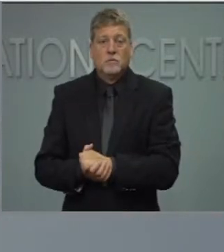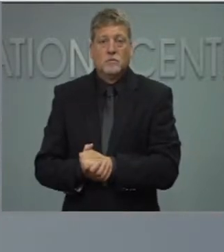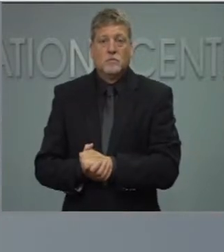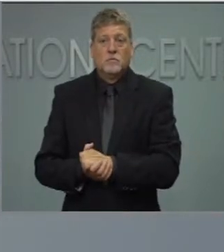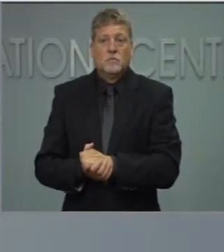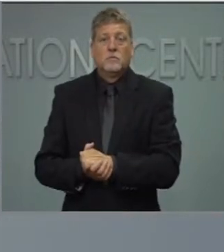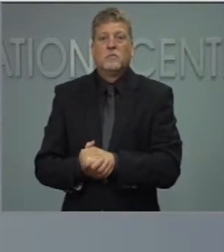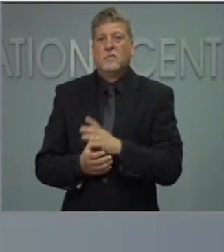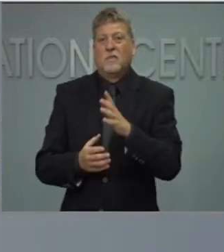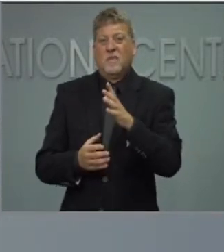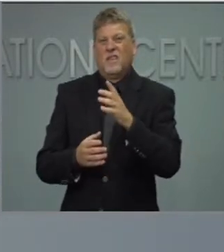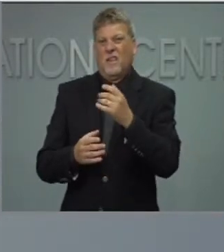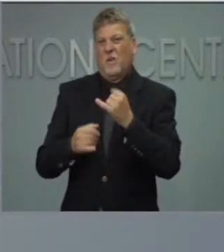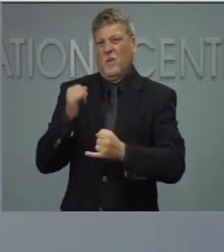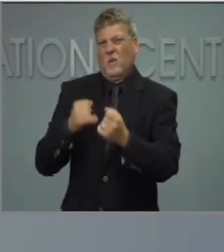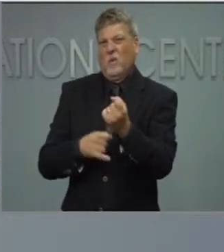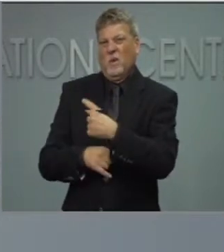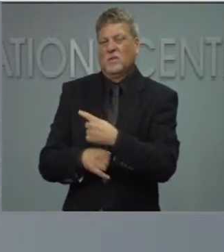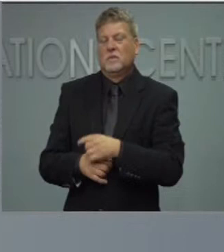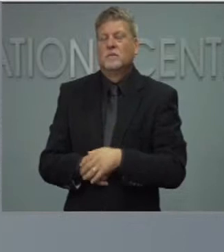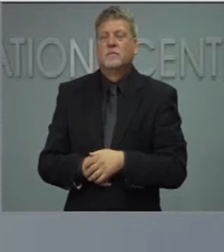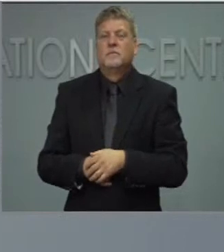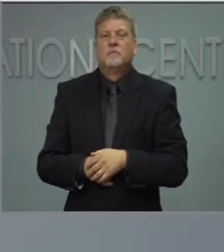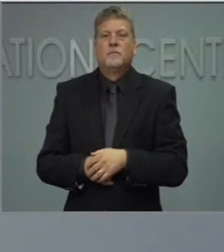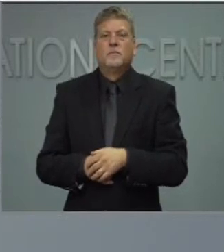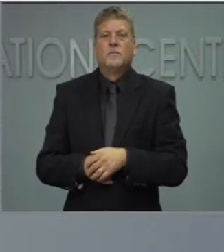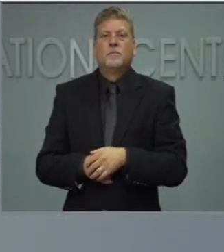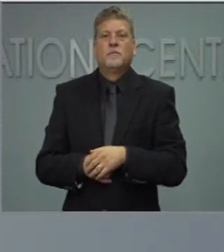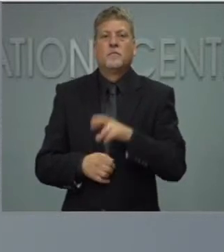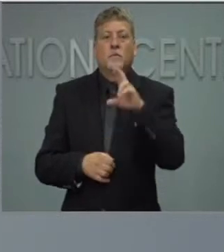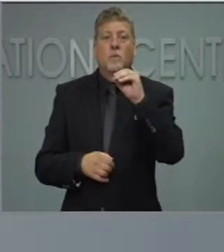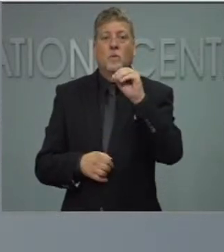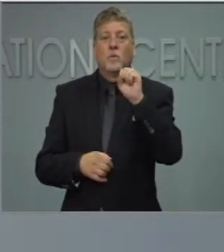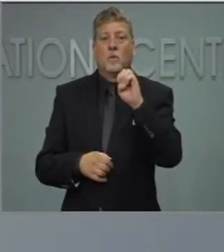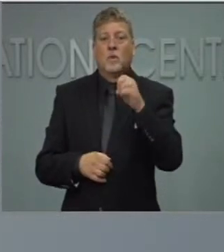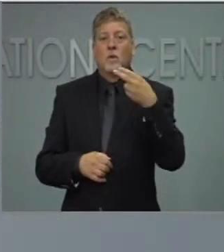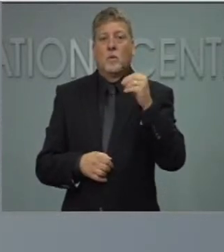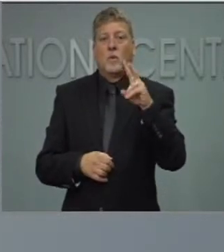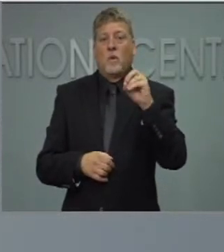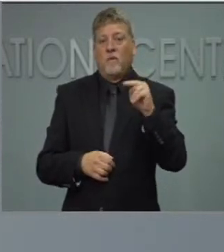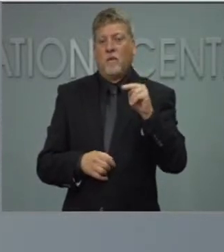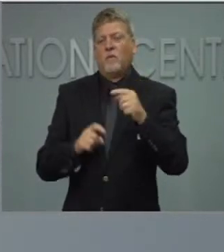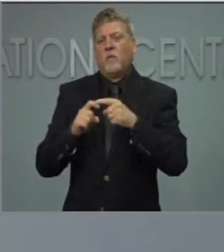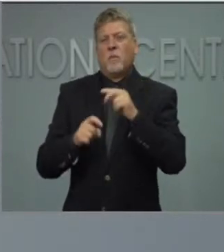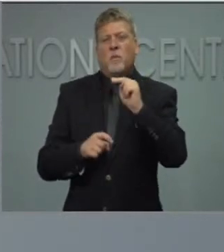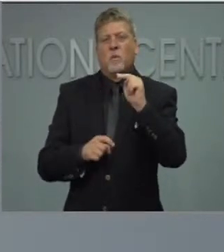Our final question that will conclude today's press briefing is from Rose Hoban with North Carolina Health News.